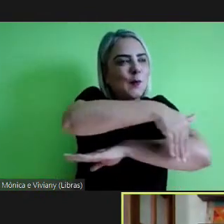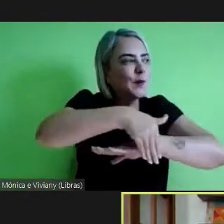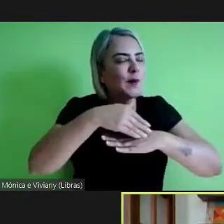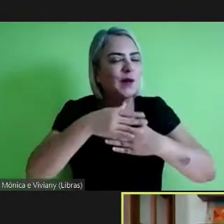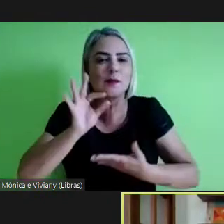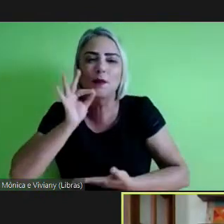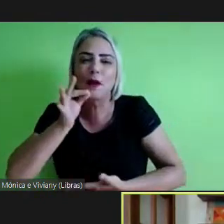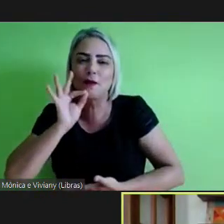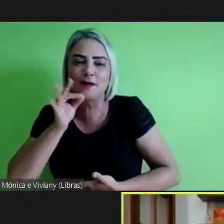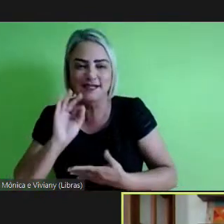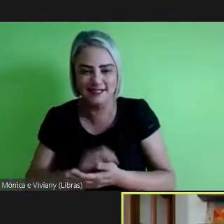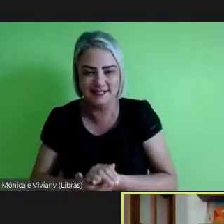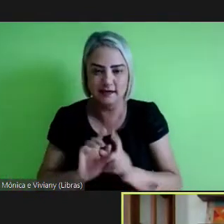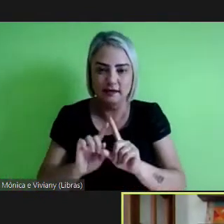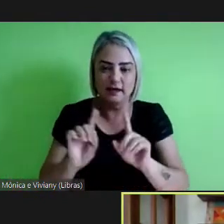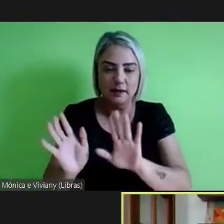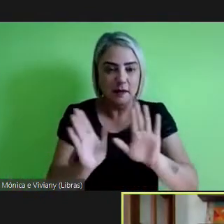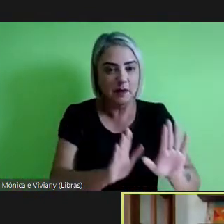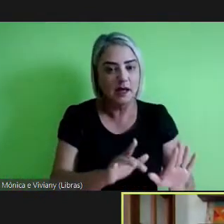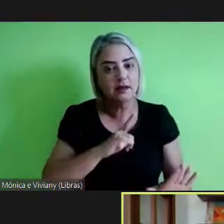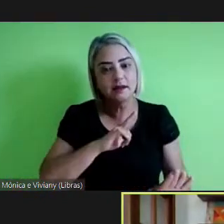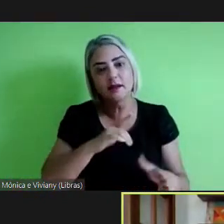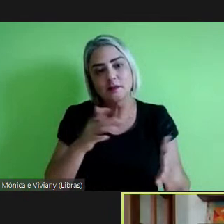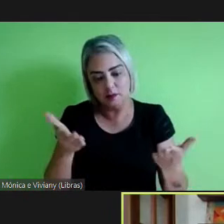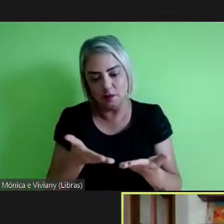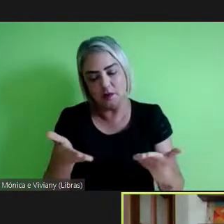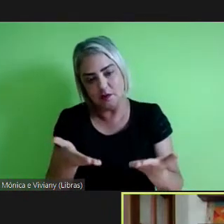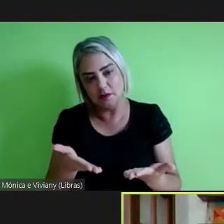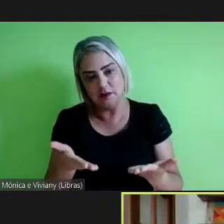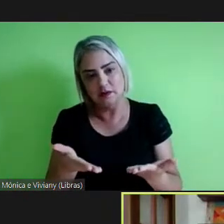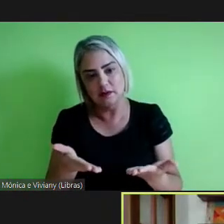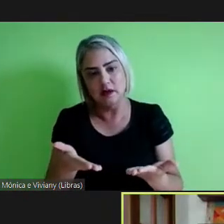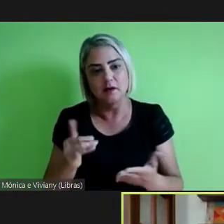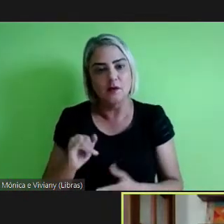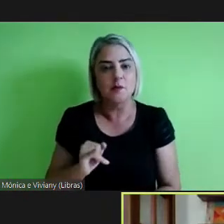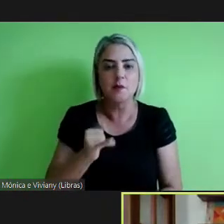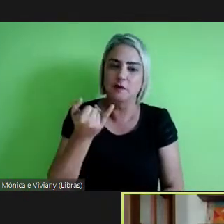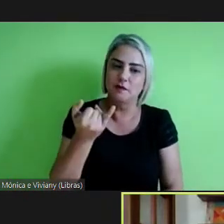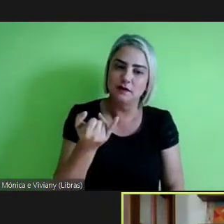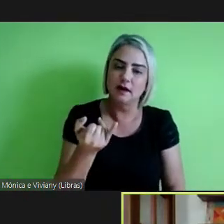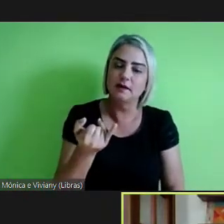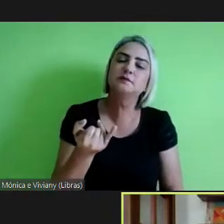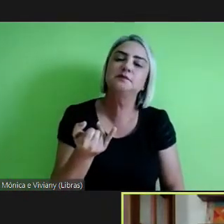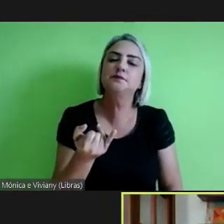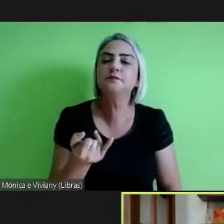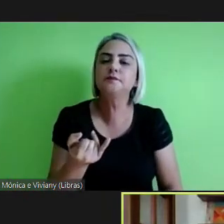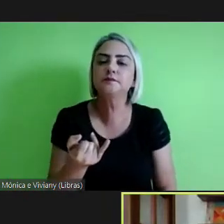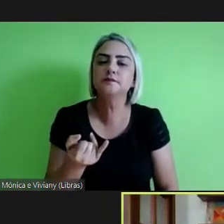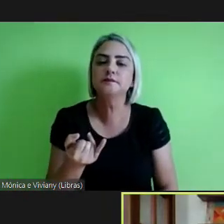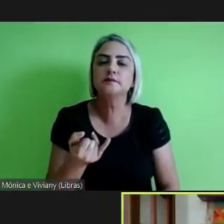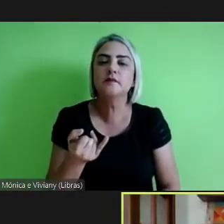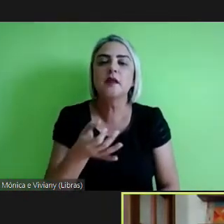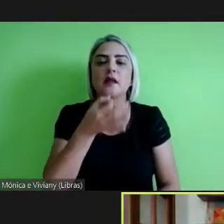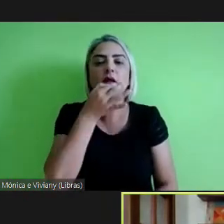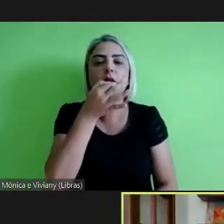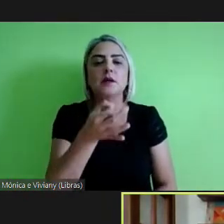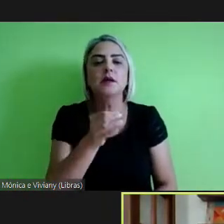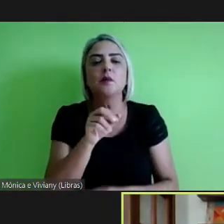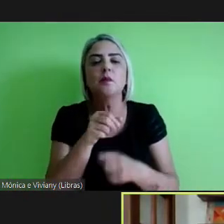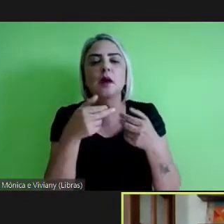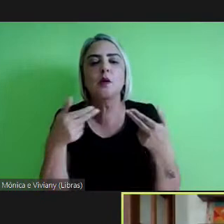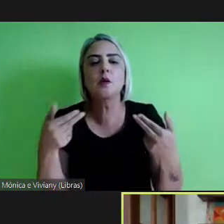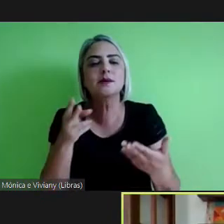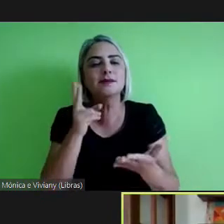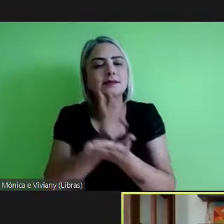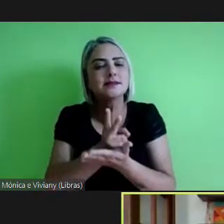like to speak with you in the present way, but this is what I have for now. So I'm going to take the opportunity to comment